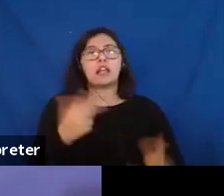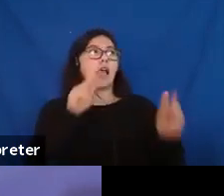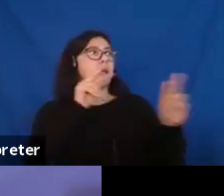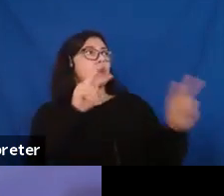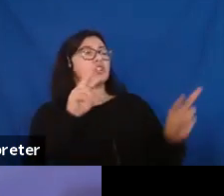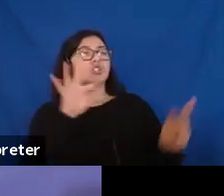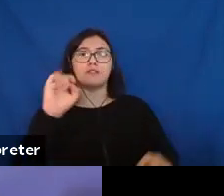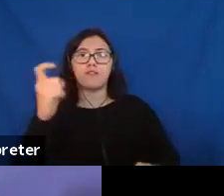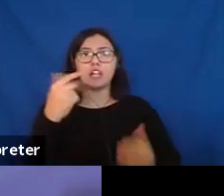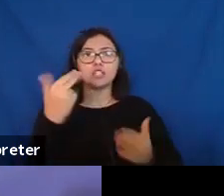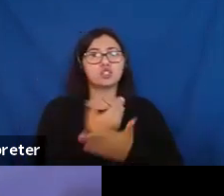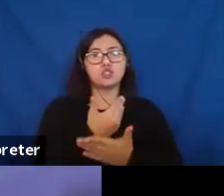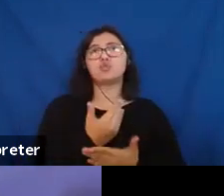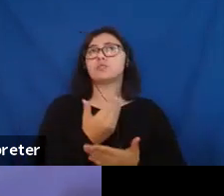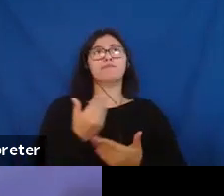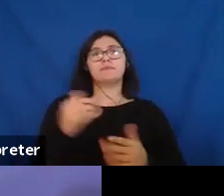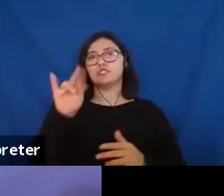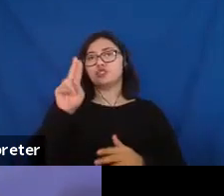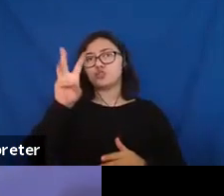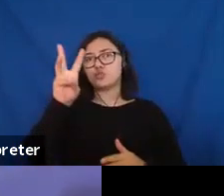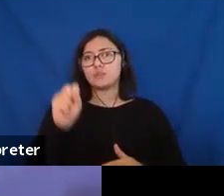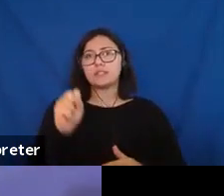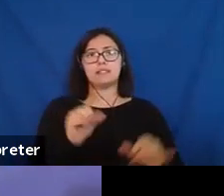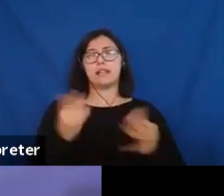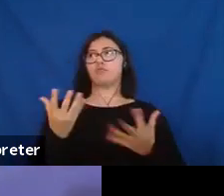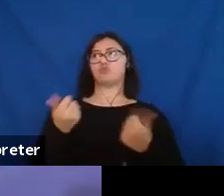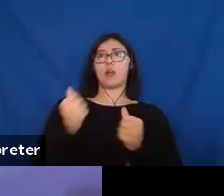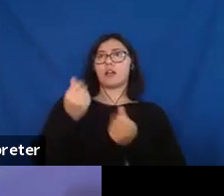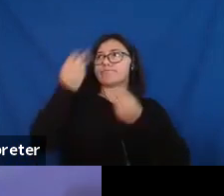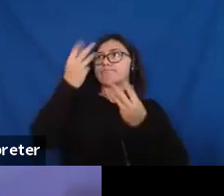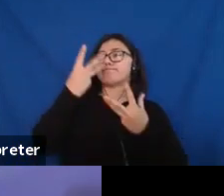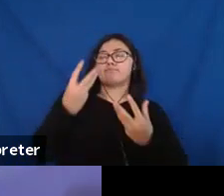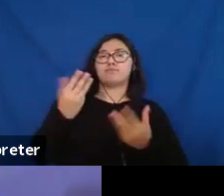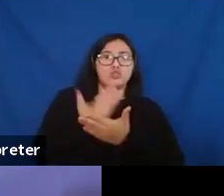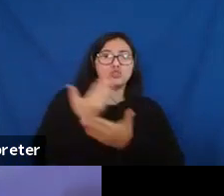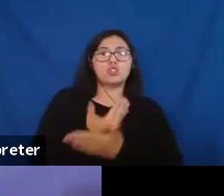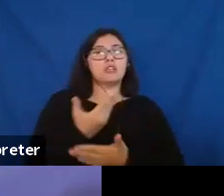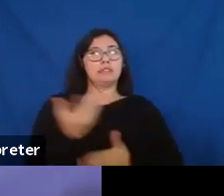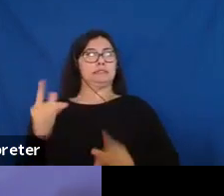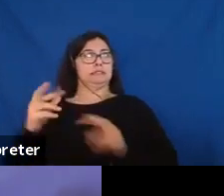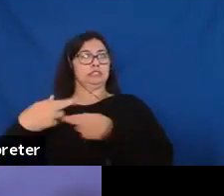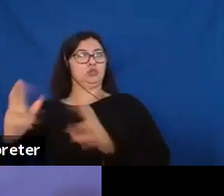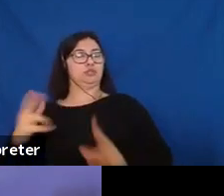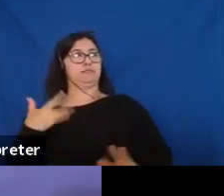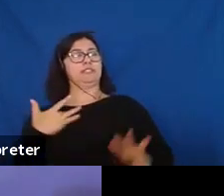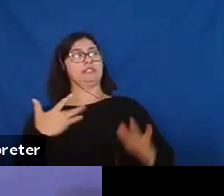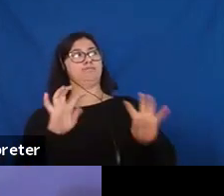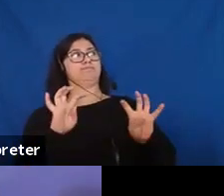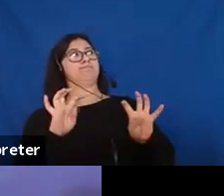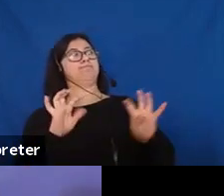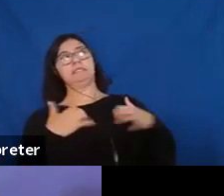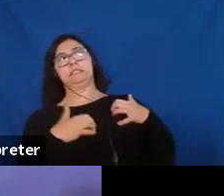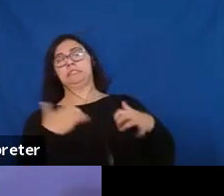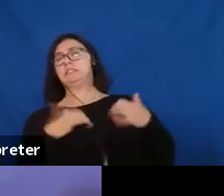staying informed. From the facial expressions of others in the meeting, you can tell that there is discomfort. So last week,